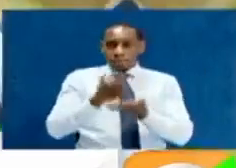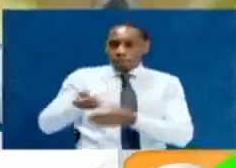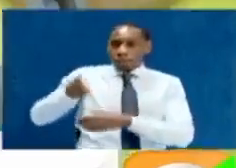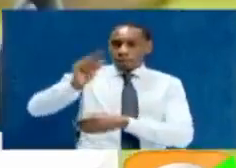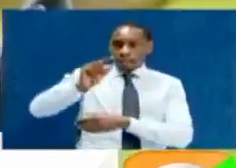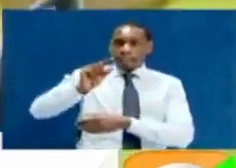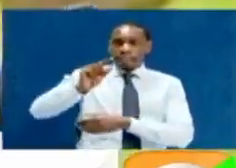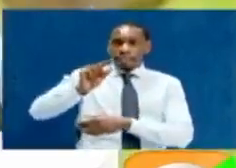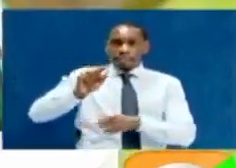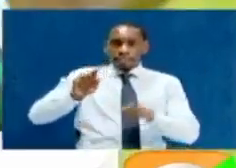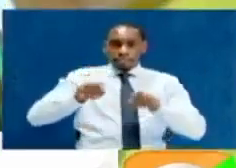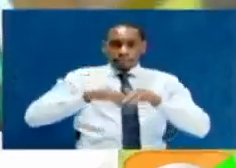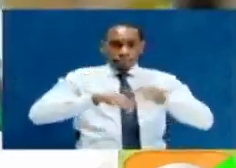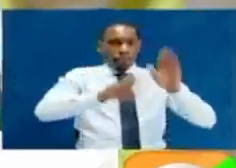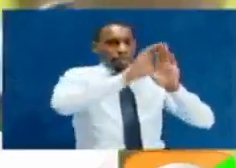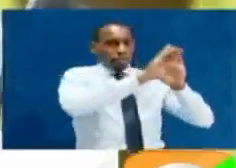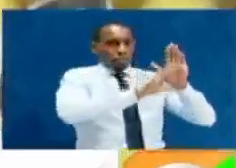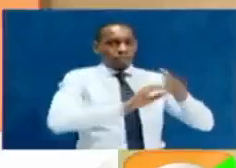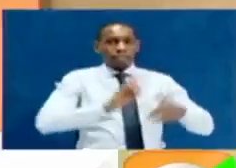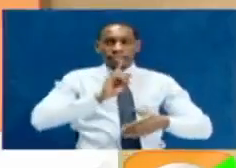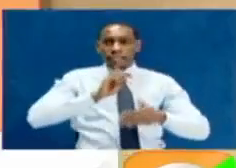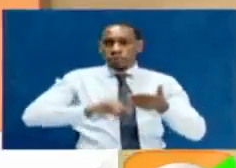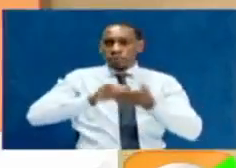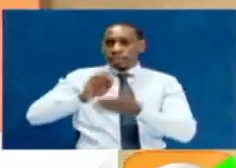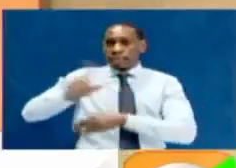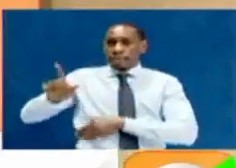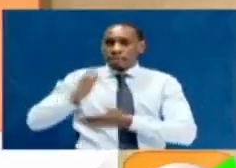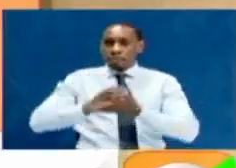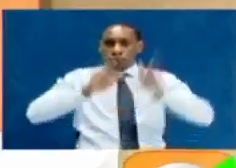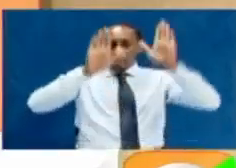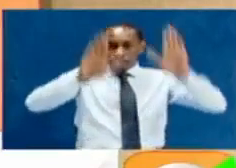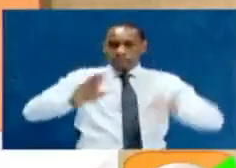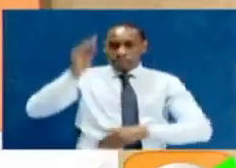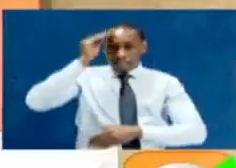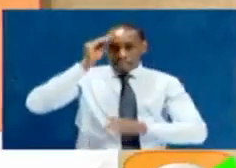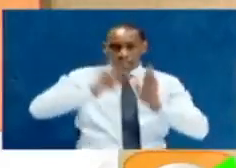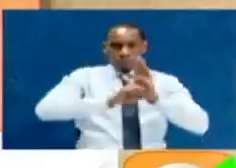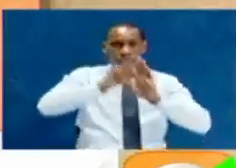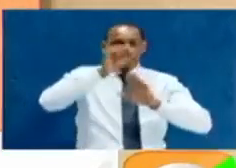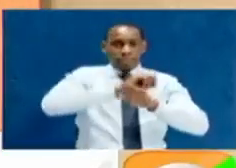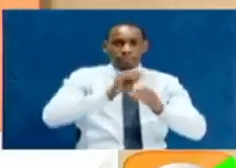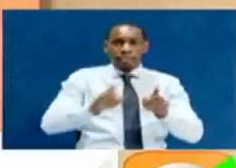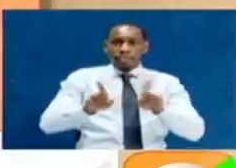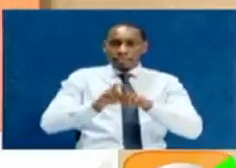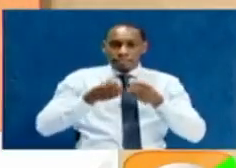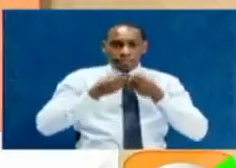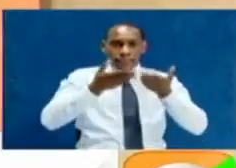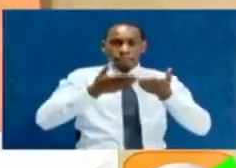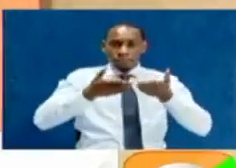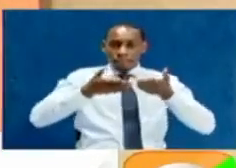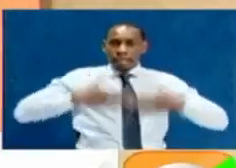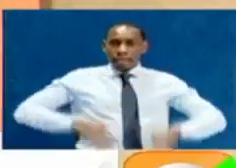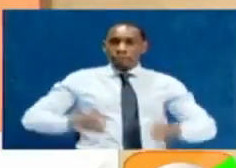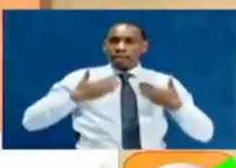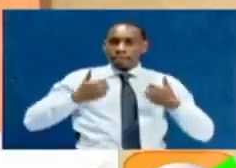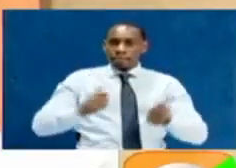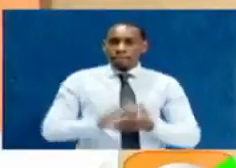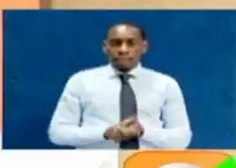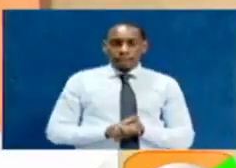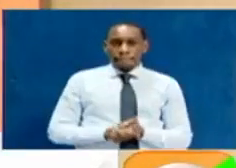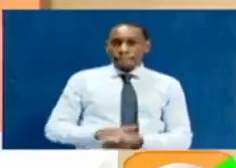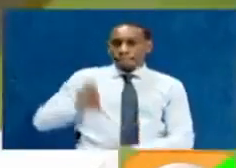supplementing tenets under the current constitution. She says the bill is essential in the education syllabus in carrying information on reproductive health. So